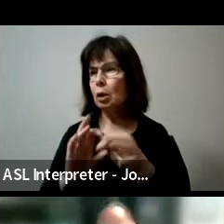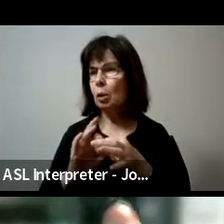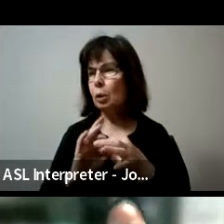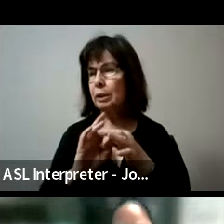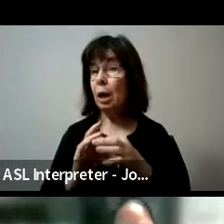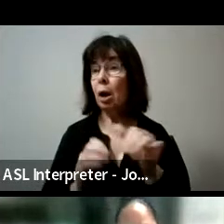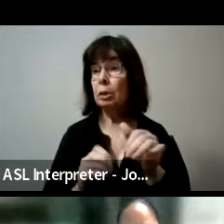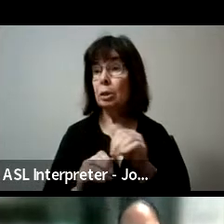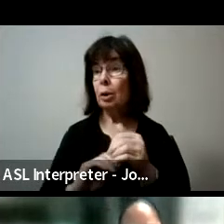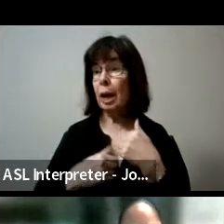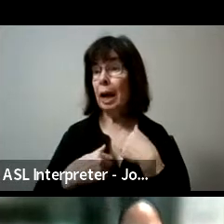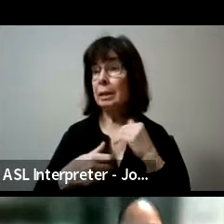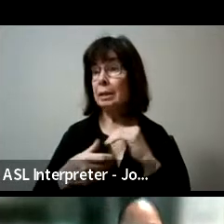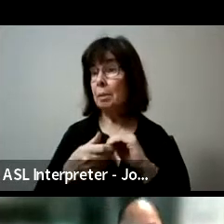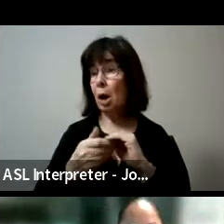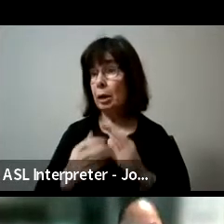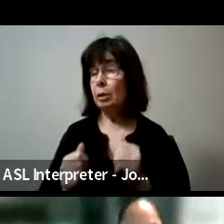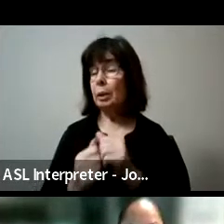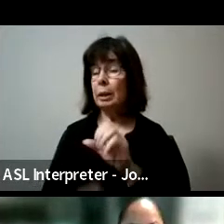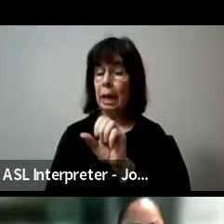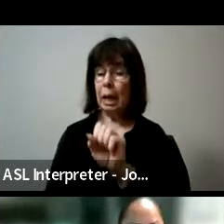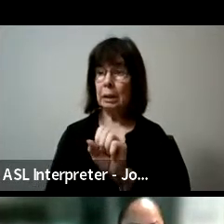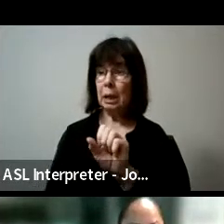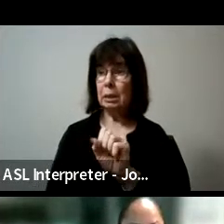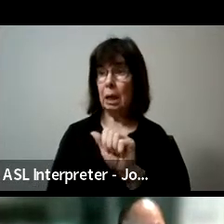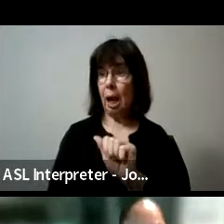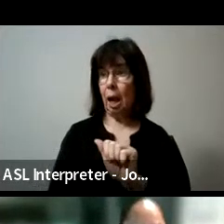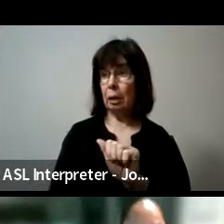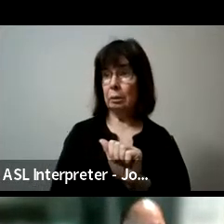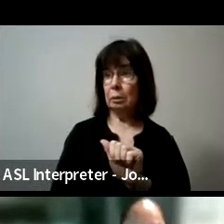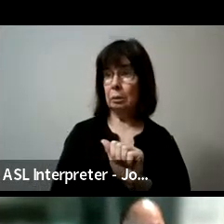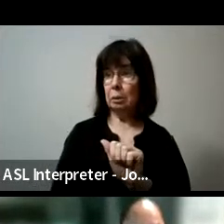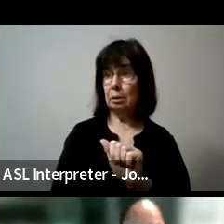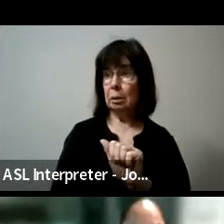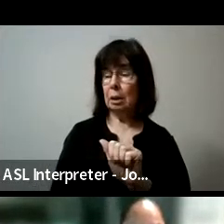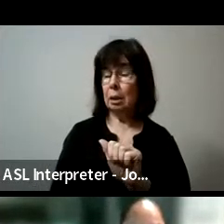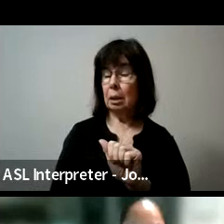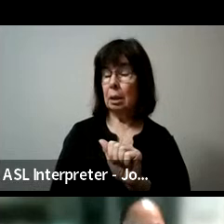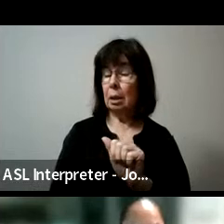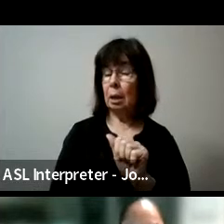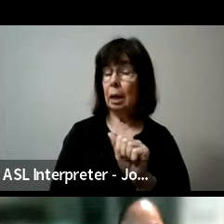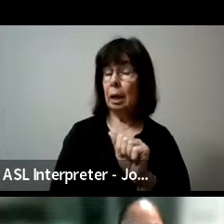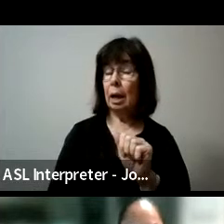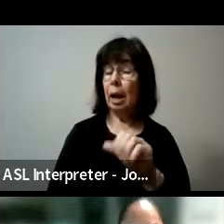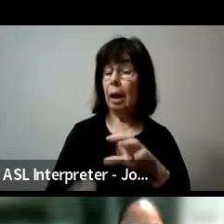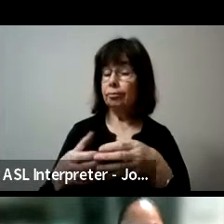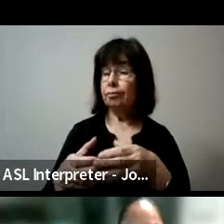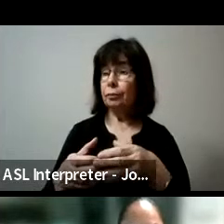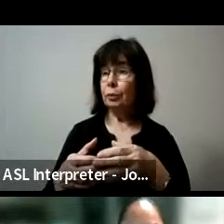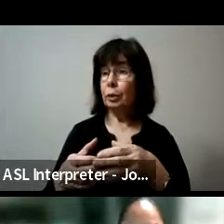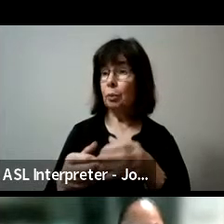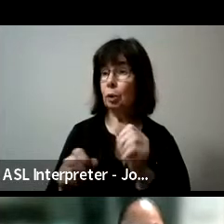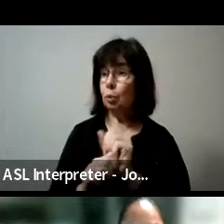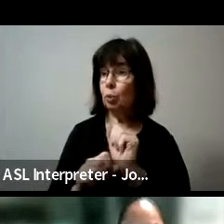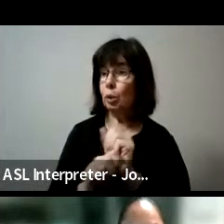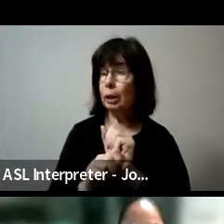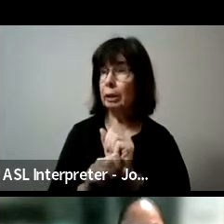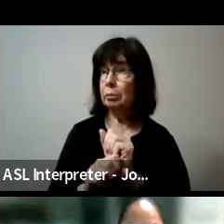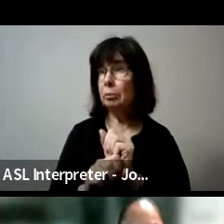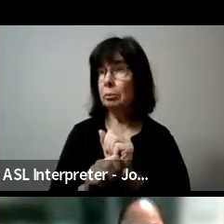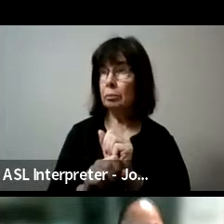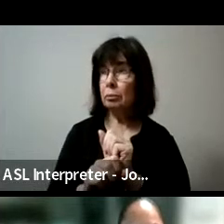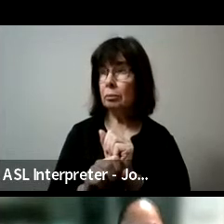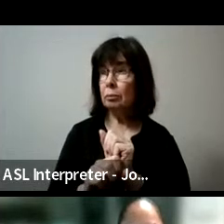partnering with SSA, and we are, the team is engaged in working,